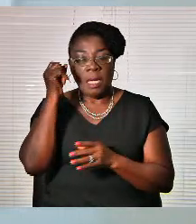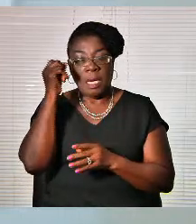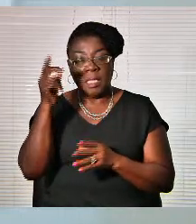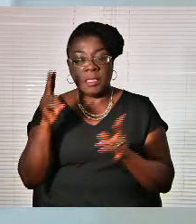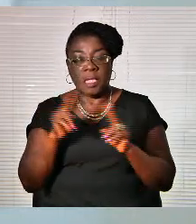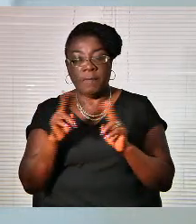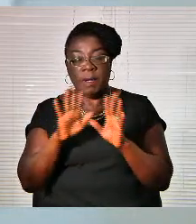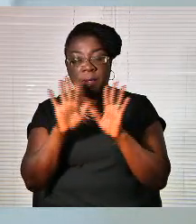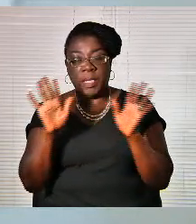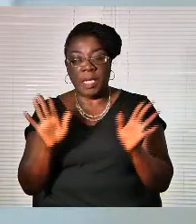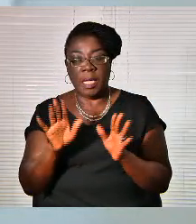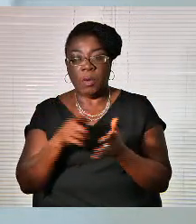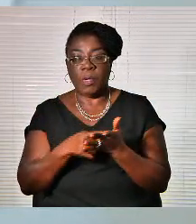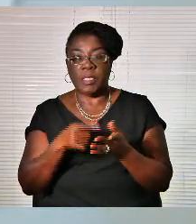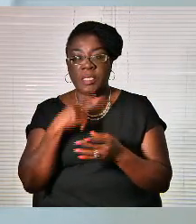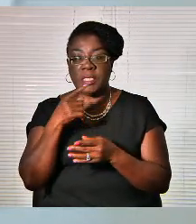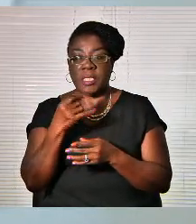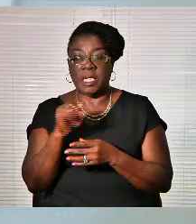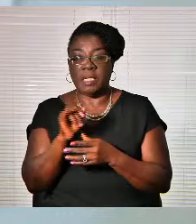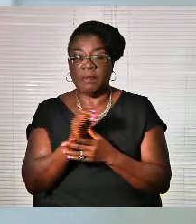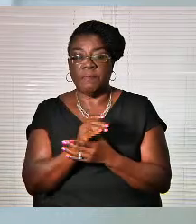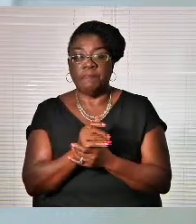strain.